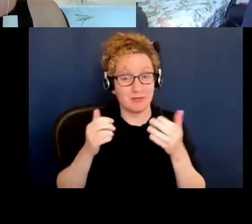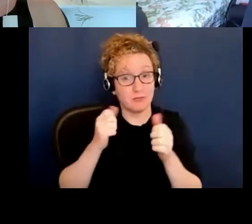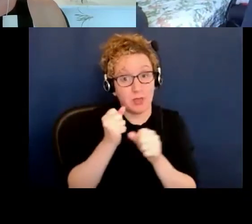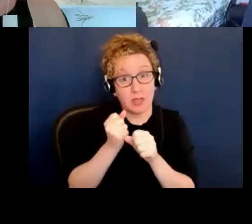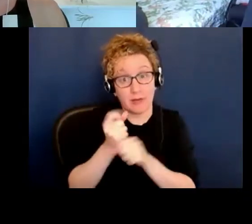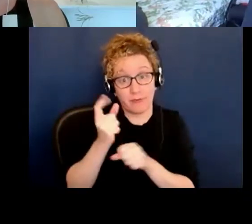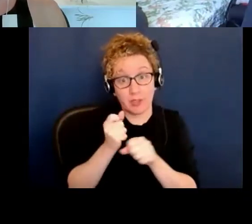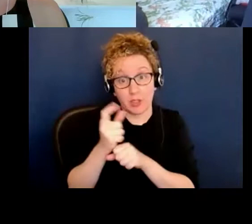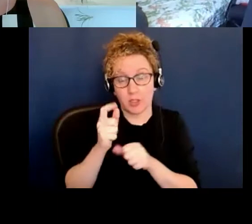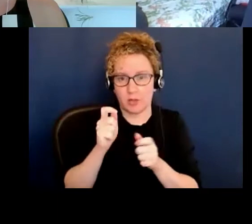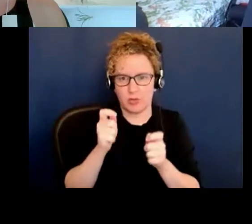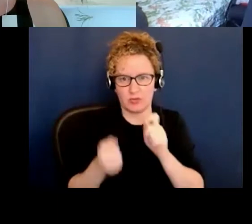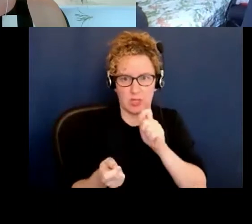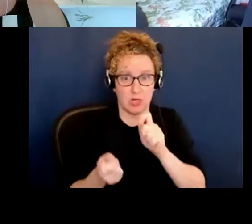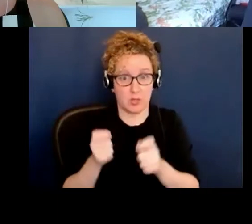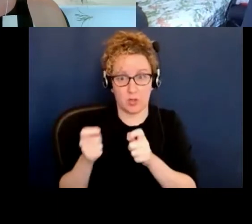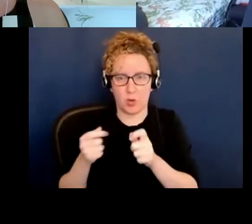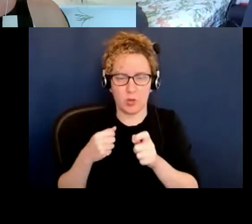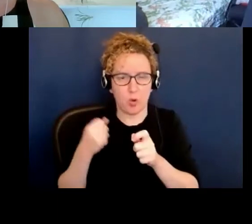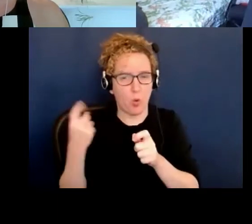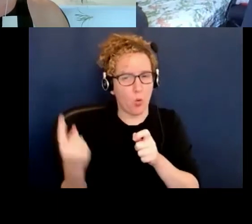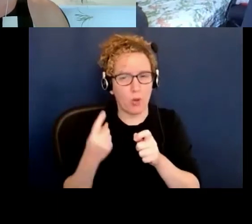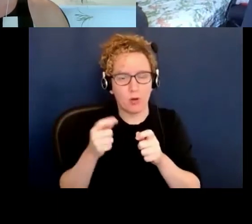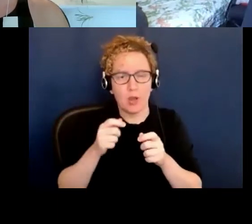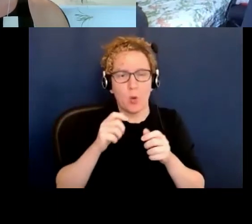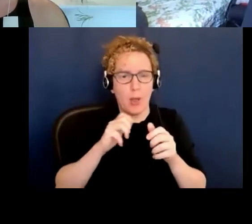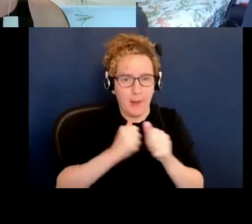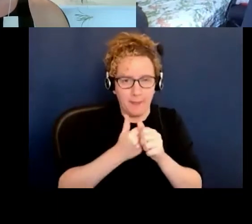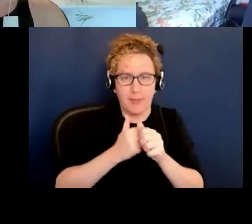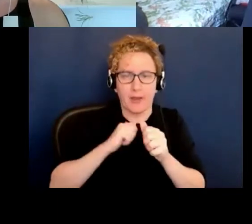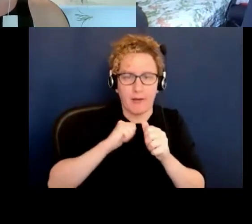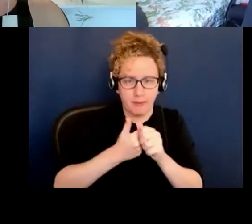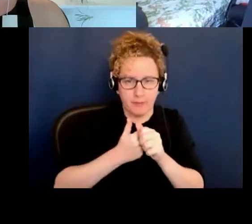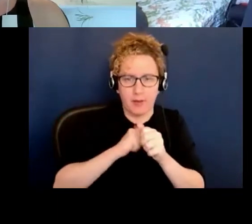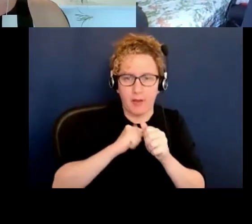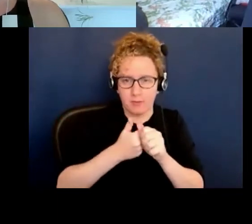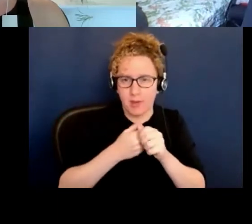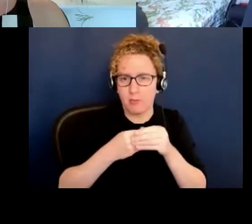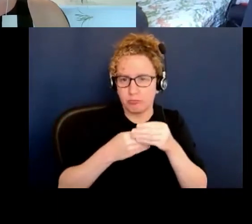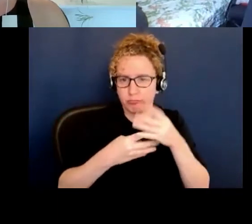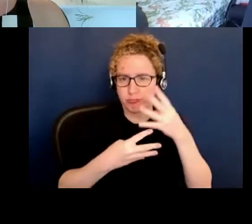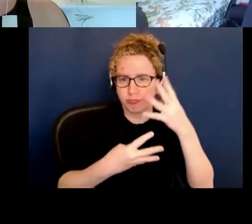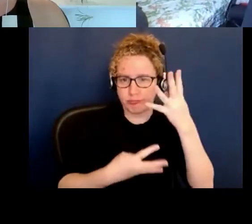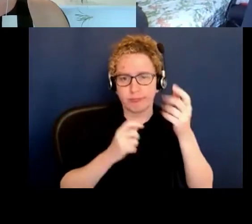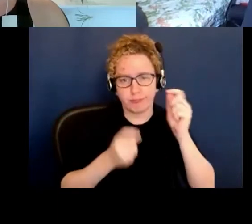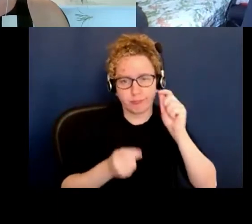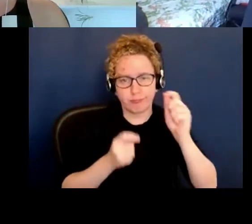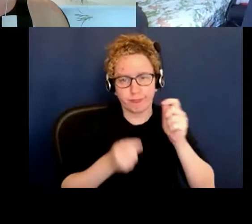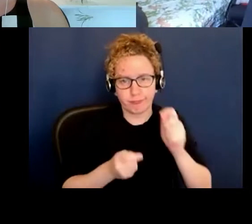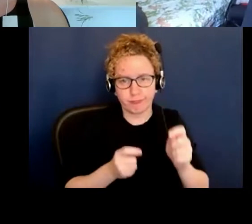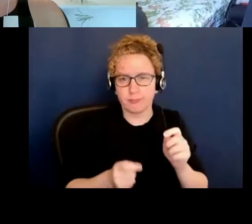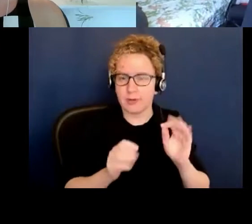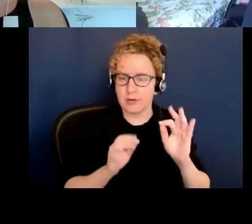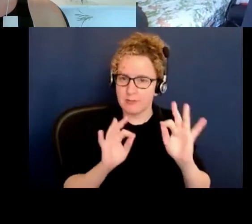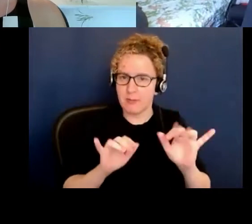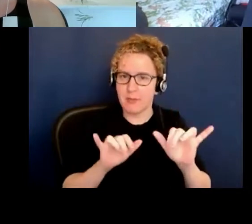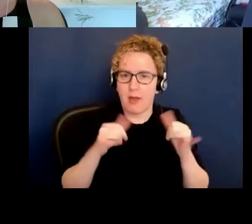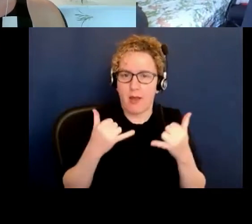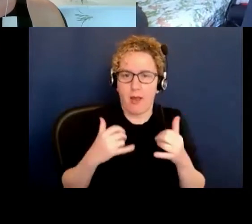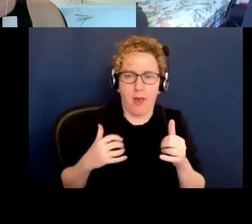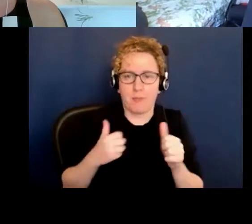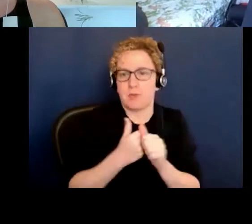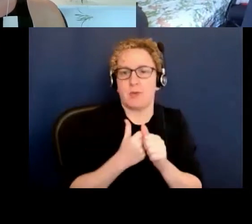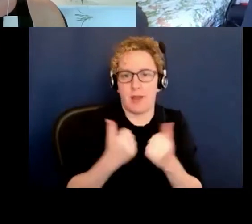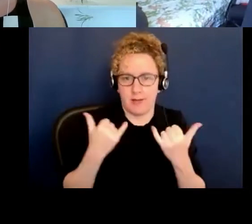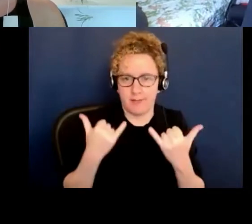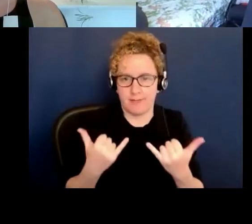And we've done so many interesting projects to reach more of the disability community, including